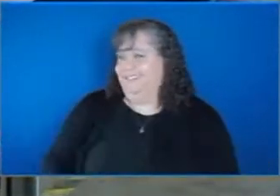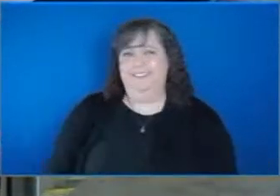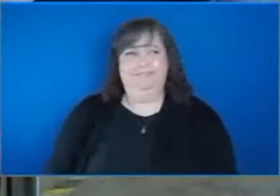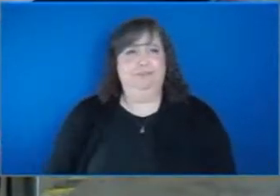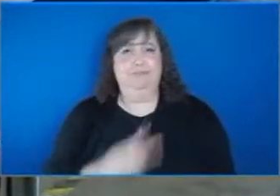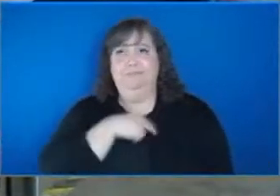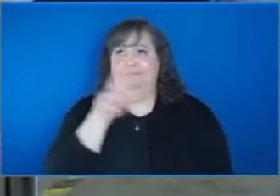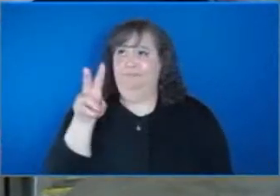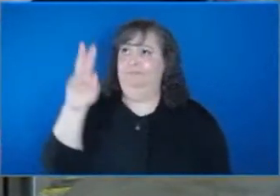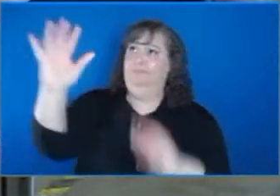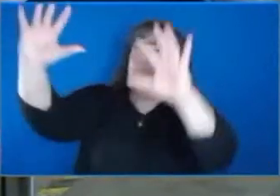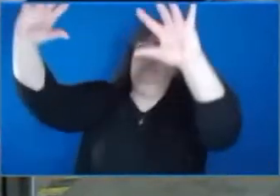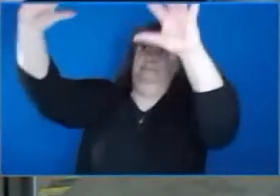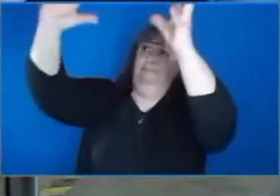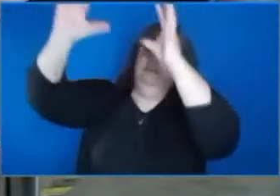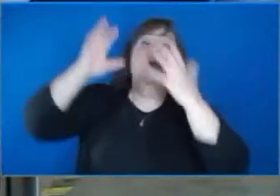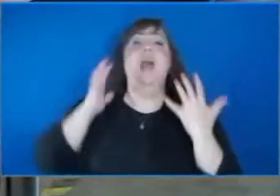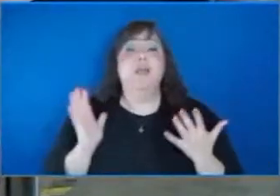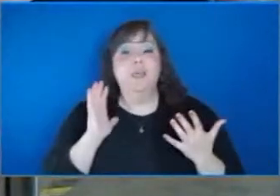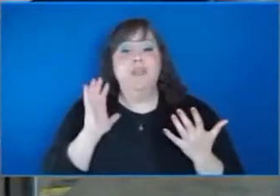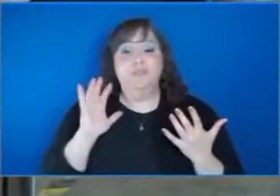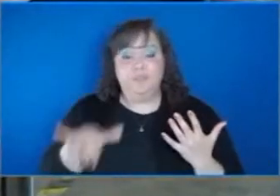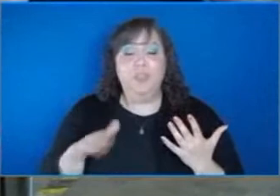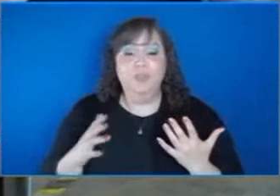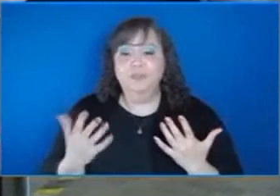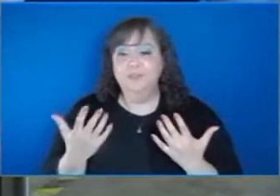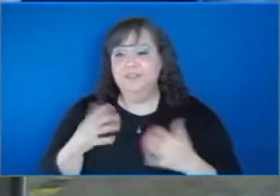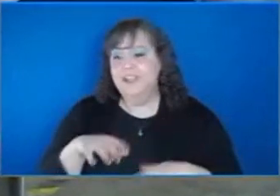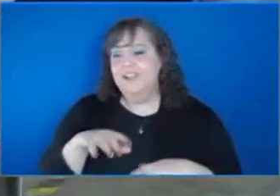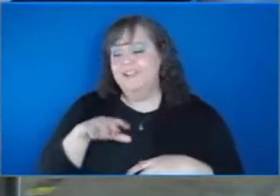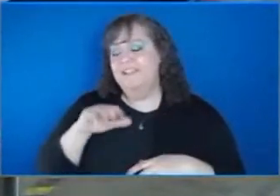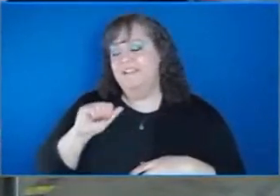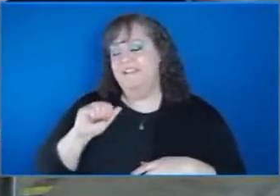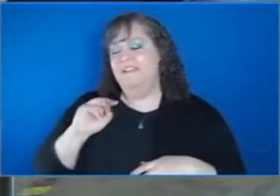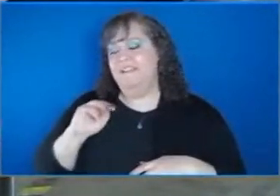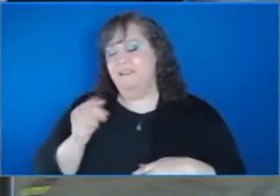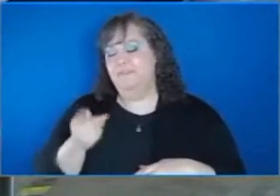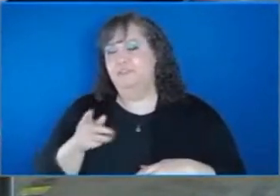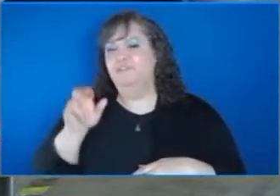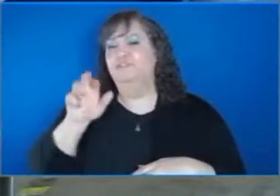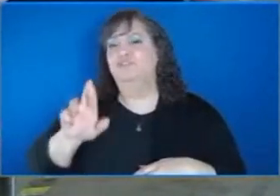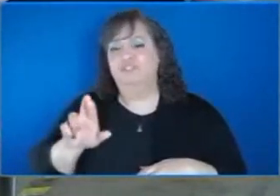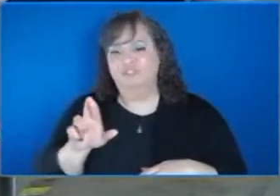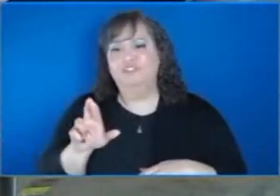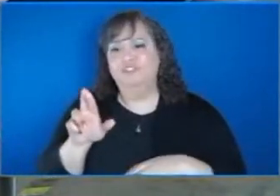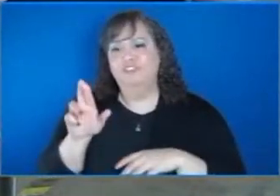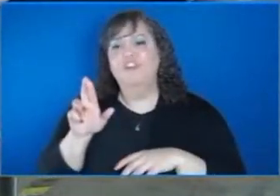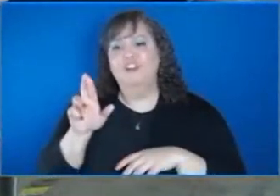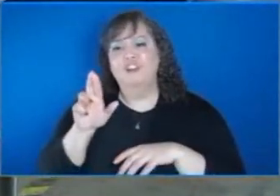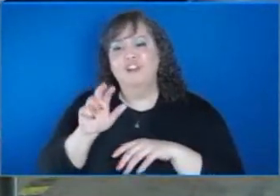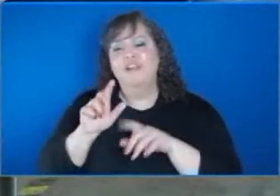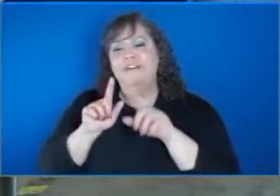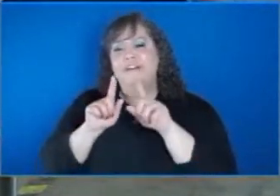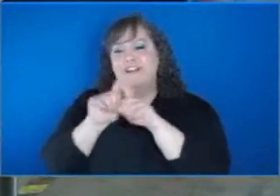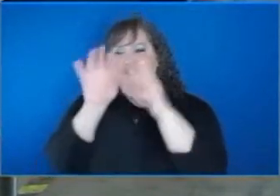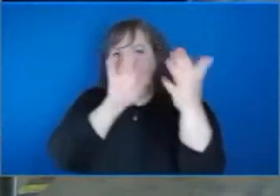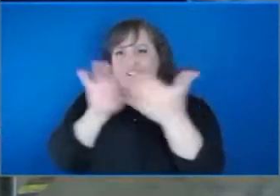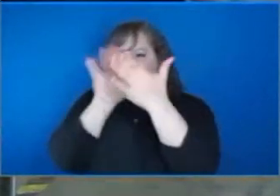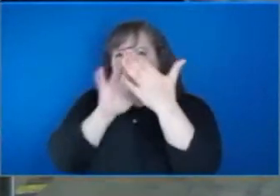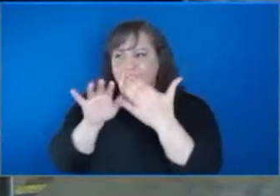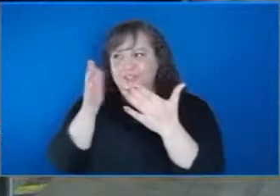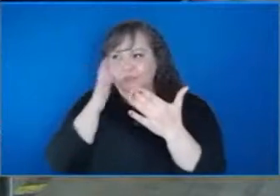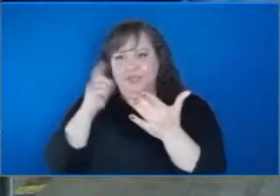amateur astronomers that we depend on so much to help give us more observations. Everyone would see it. As Nancy said, when we look at